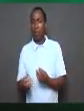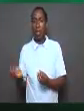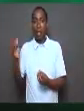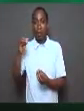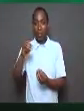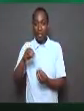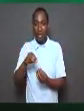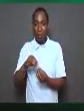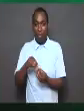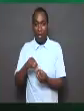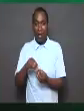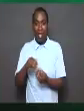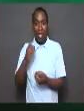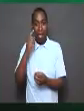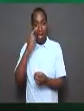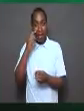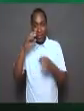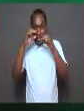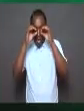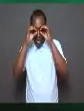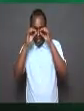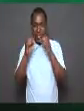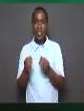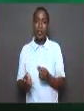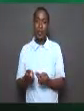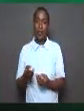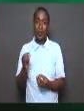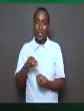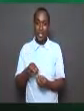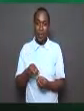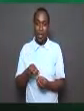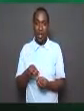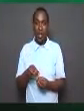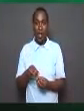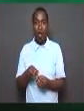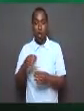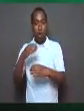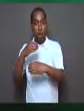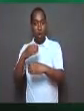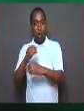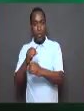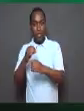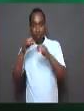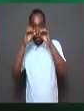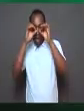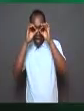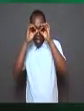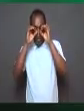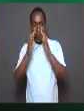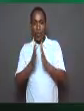eyepiece lens magnification and the objective lens